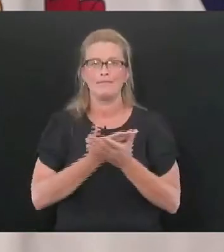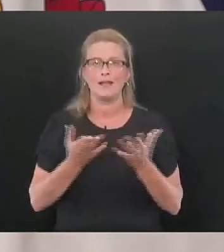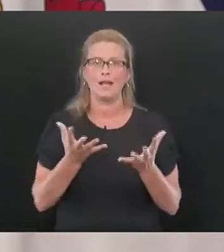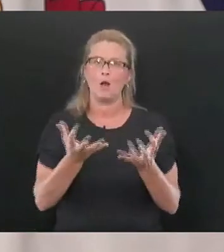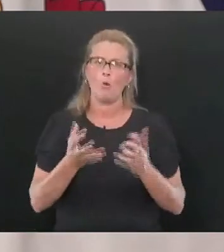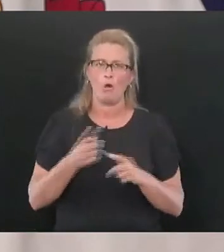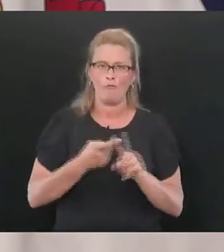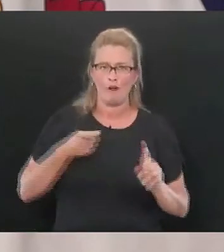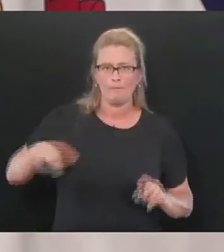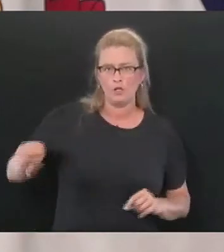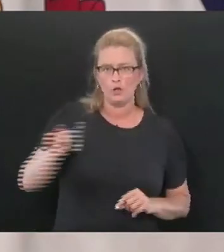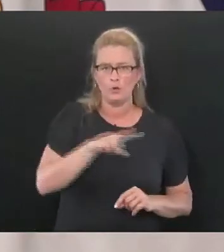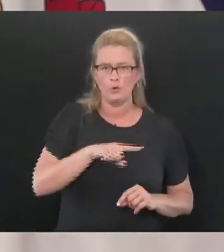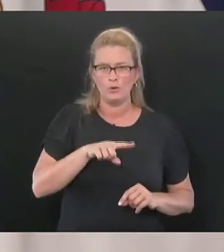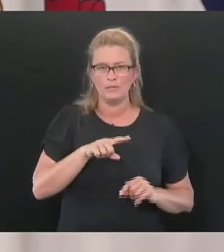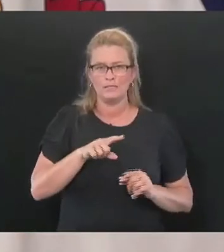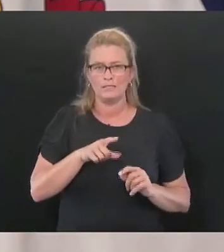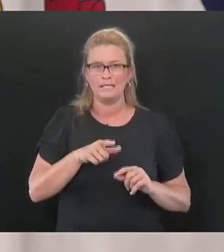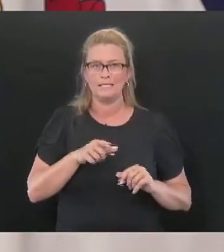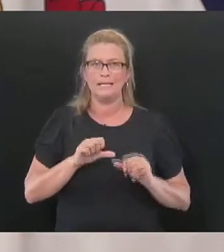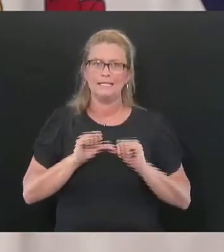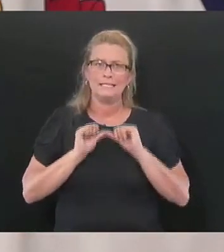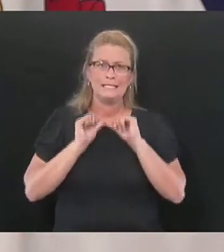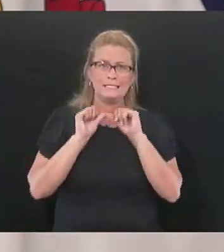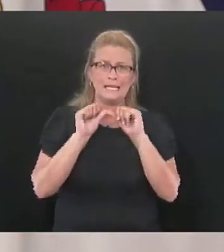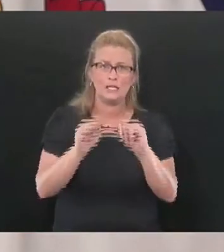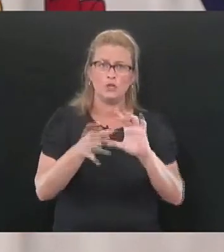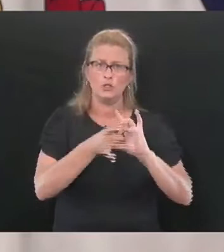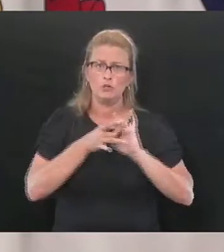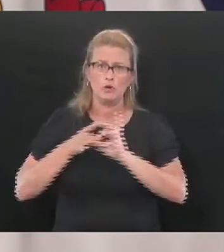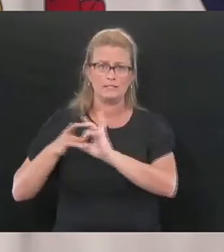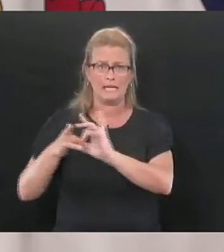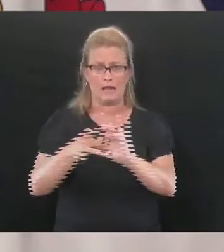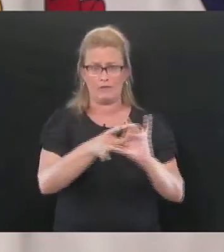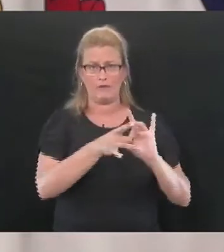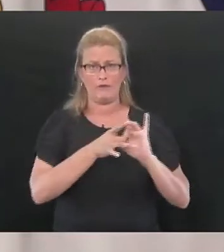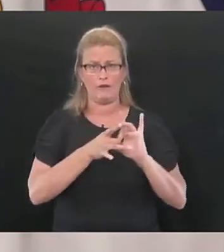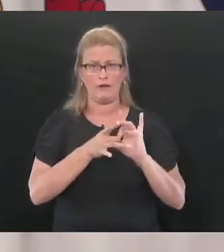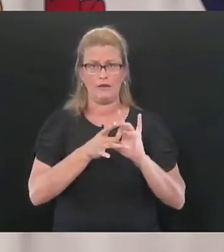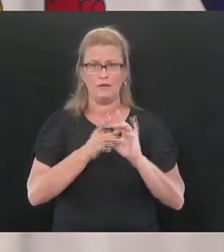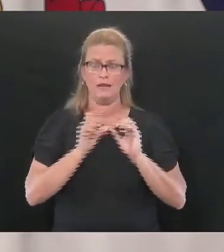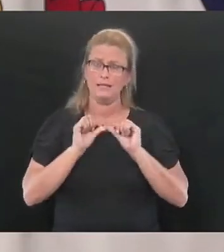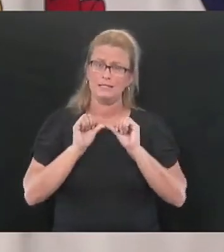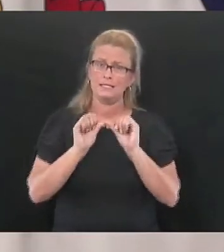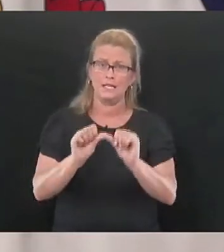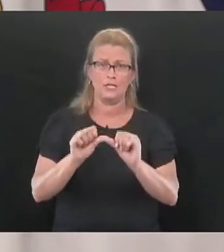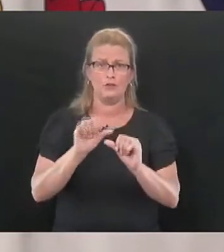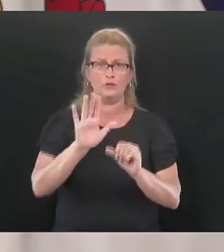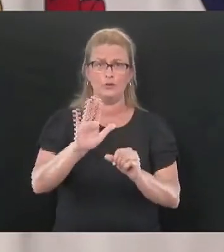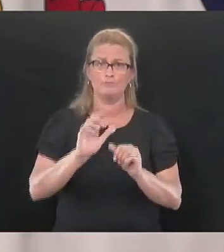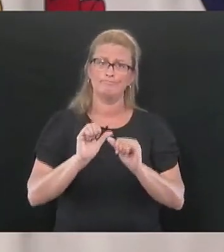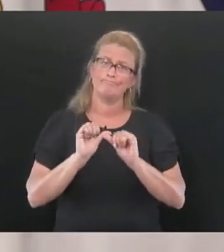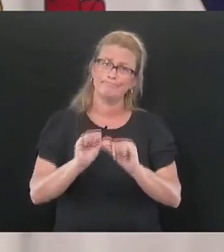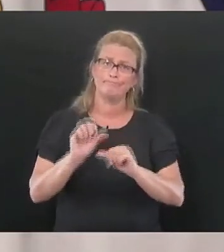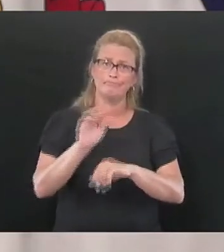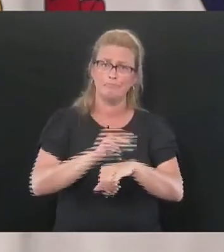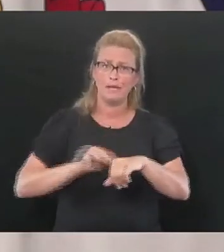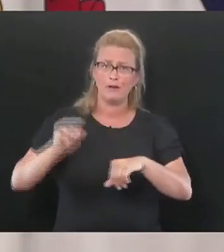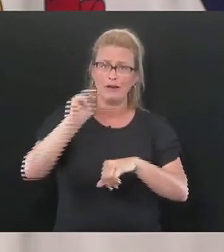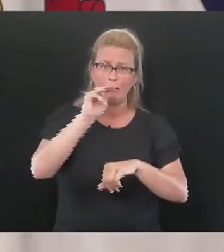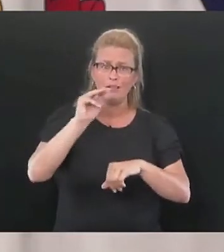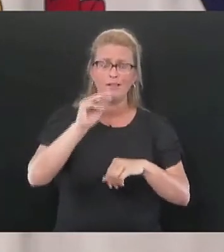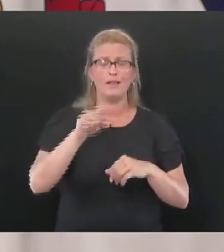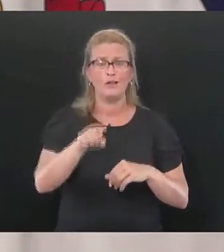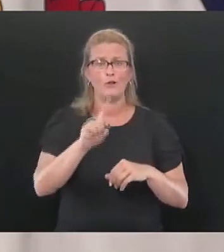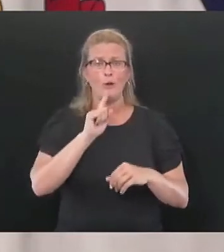do. Continue to pull the rope together and continue to be the miracle that you are. Absolutely,